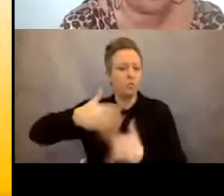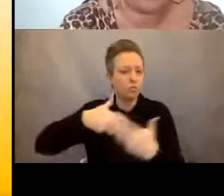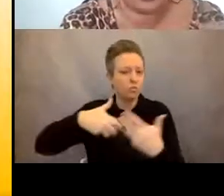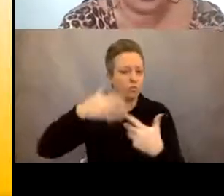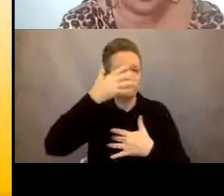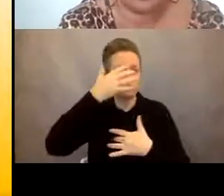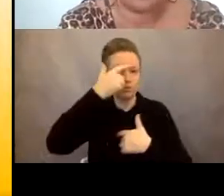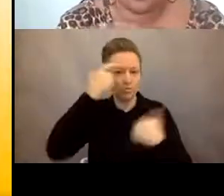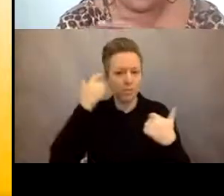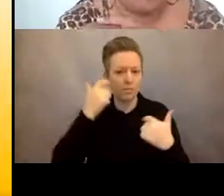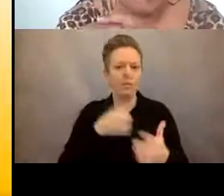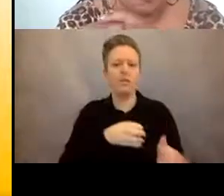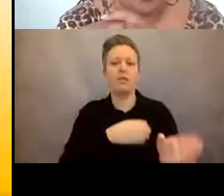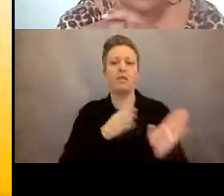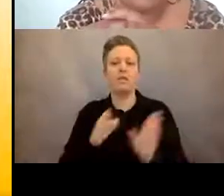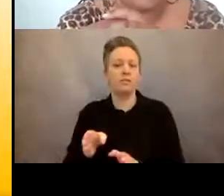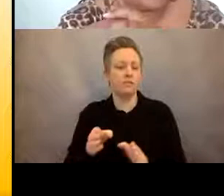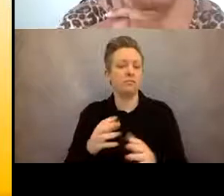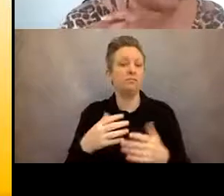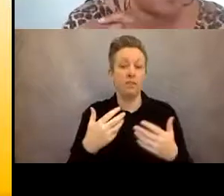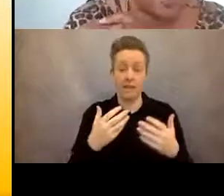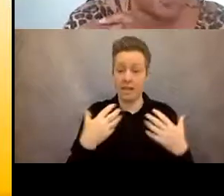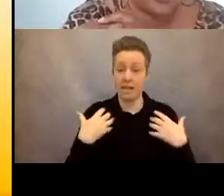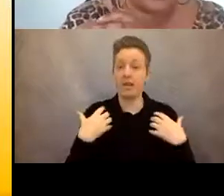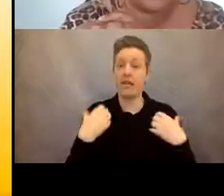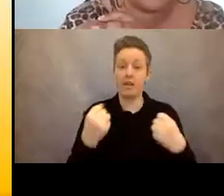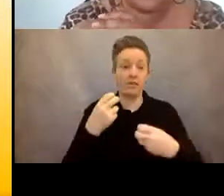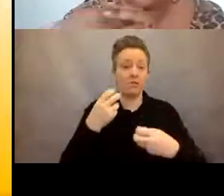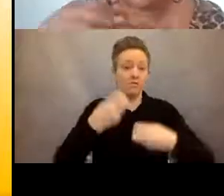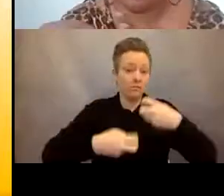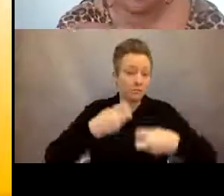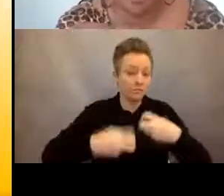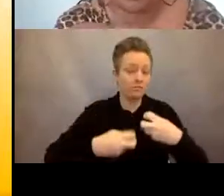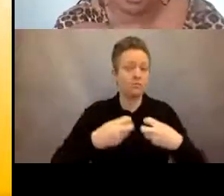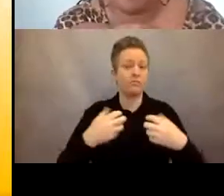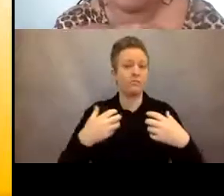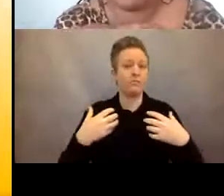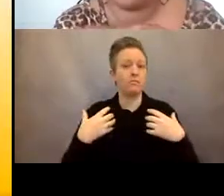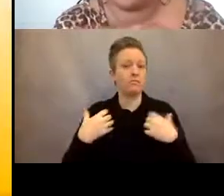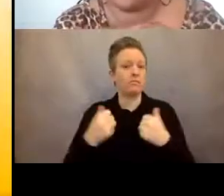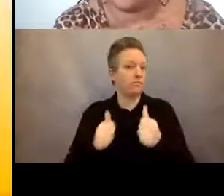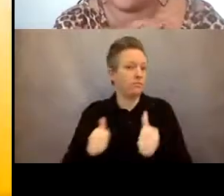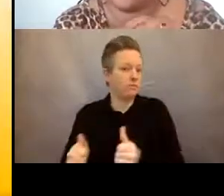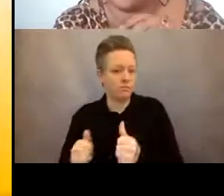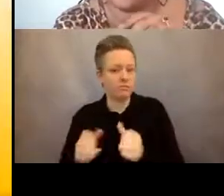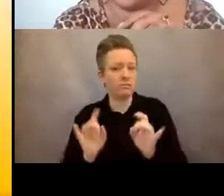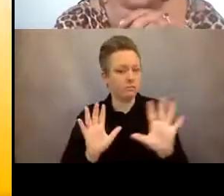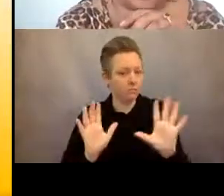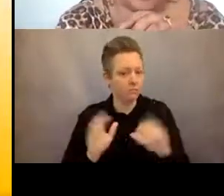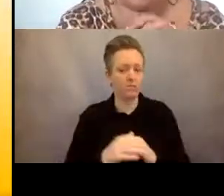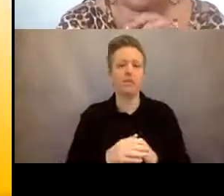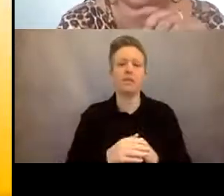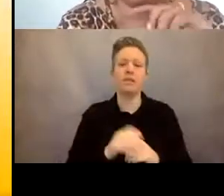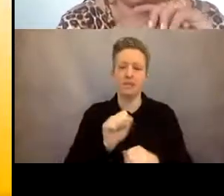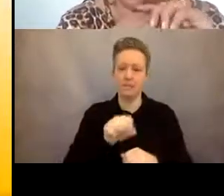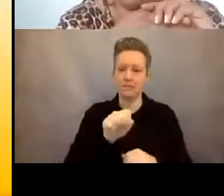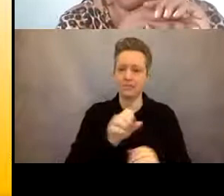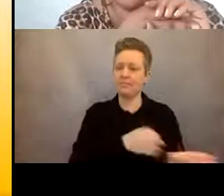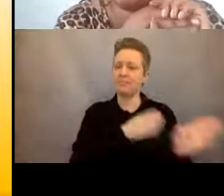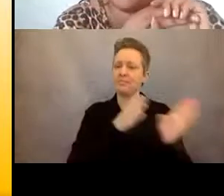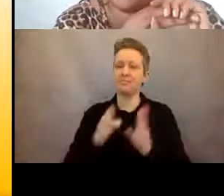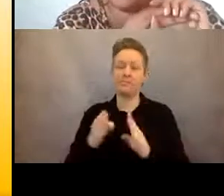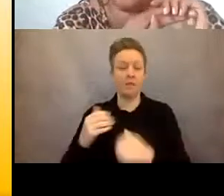for folks. Health difficulties or health disparities, combat trauma, absolutely. Again, interactions